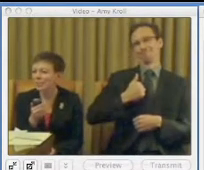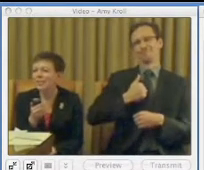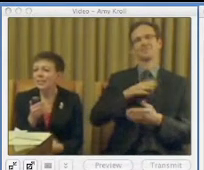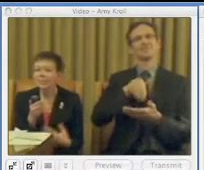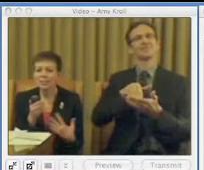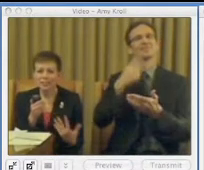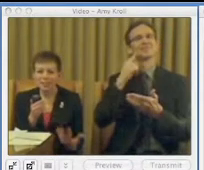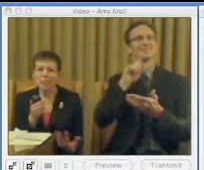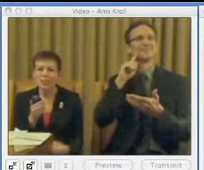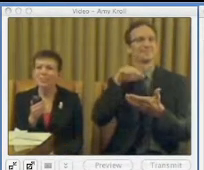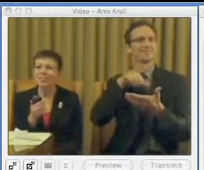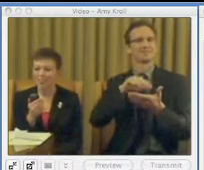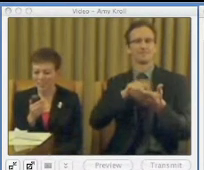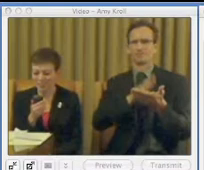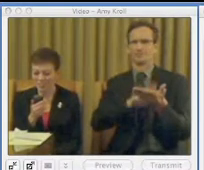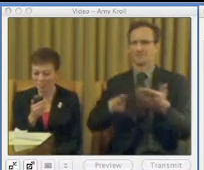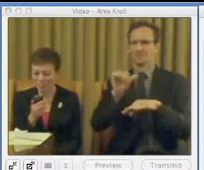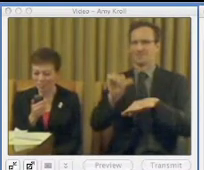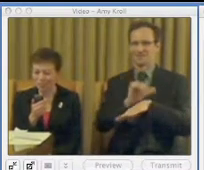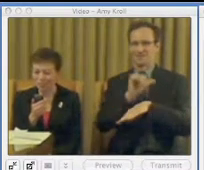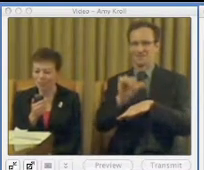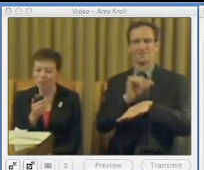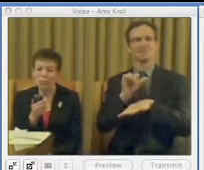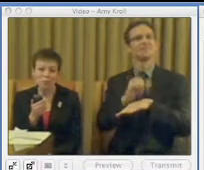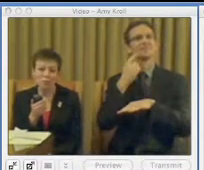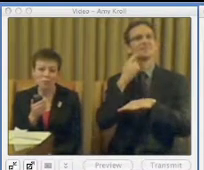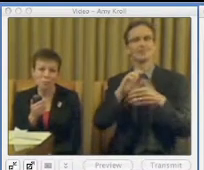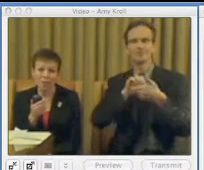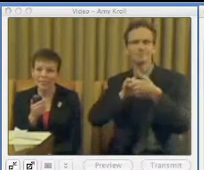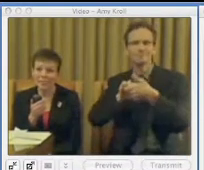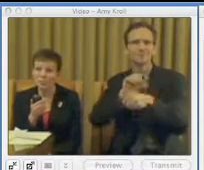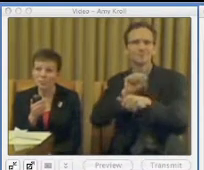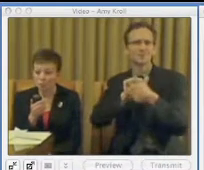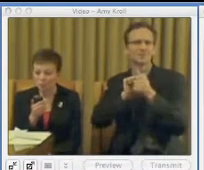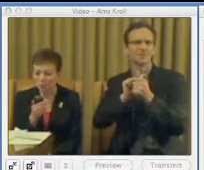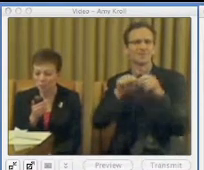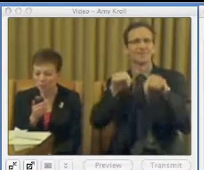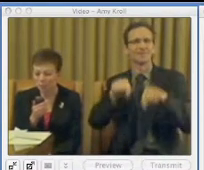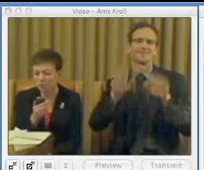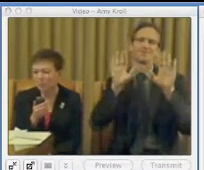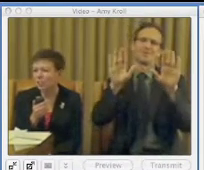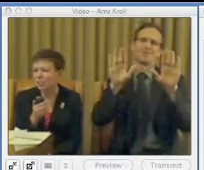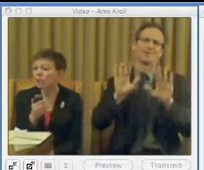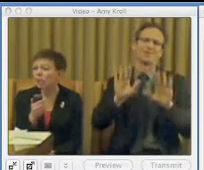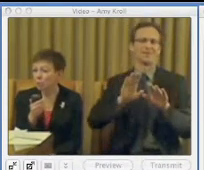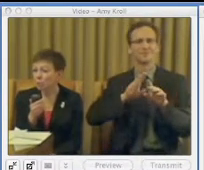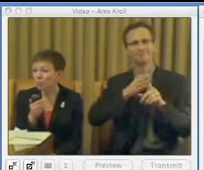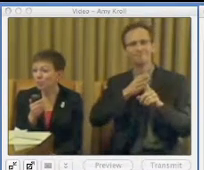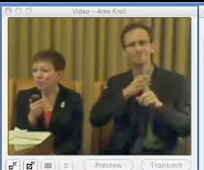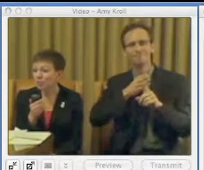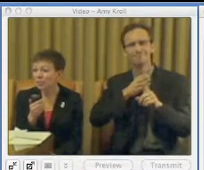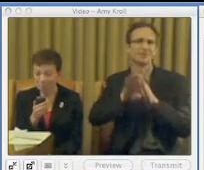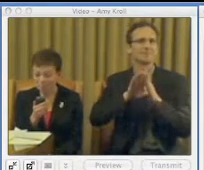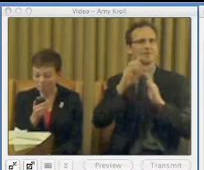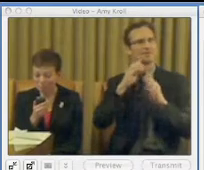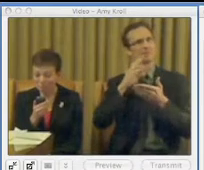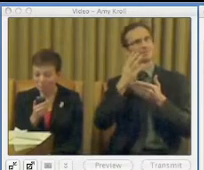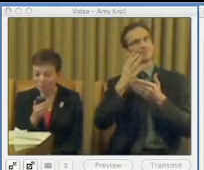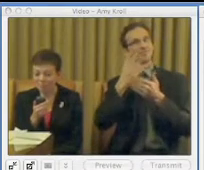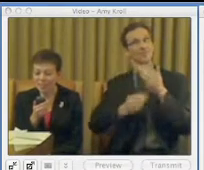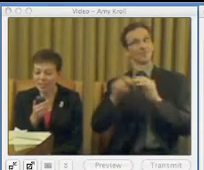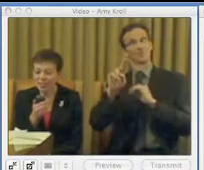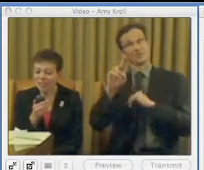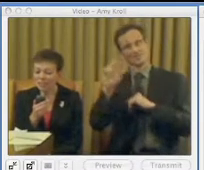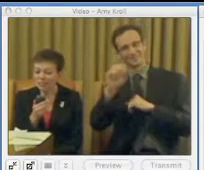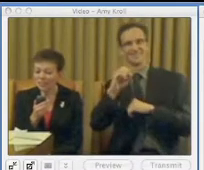Deaf Studies at the University of Alberta, to collaborate on this adventure. So thank you for providing this wonderful PD opportunity for both